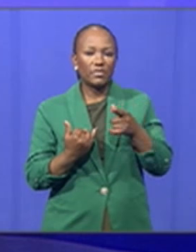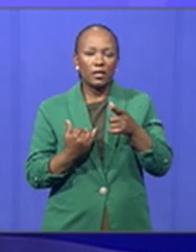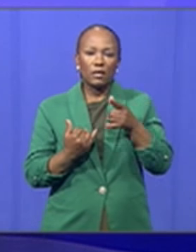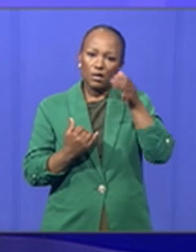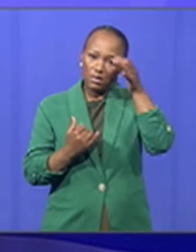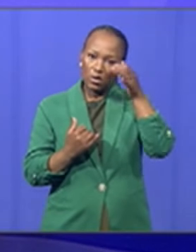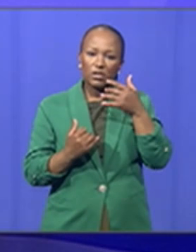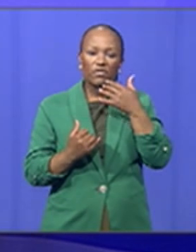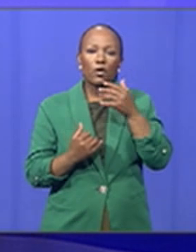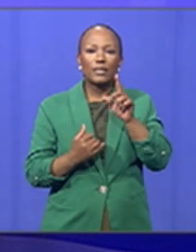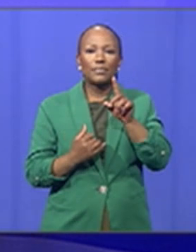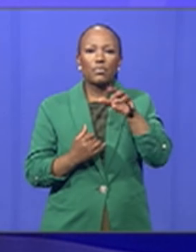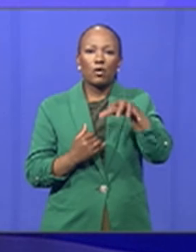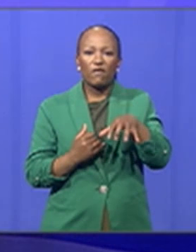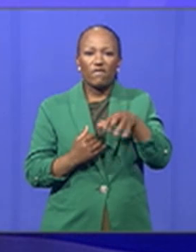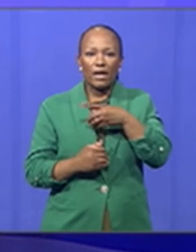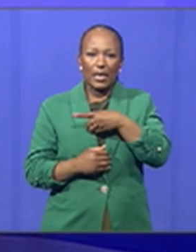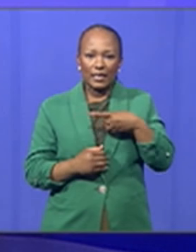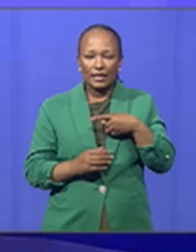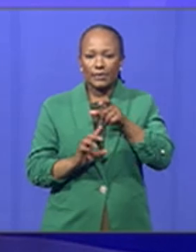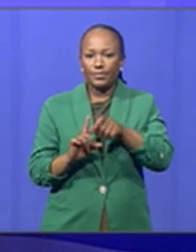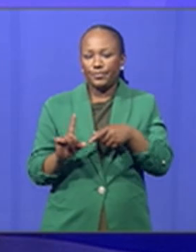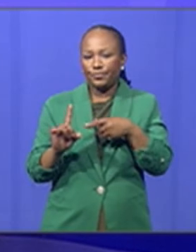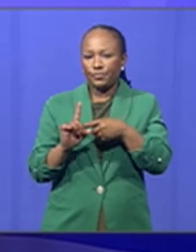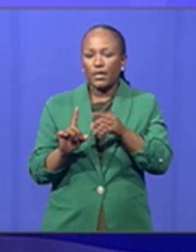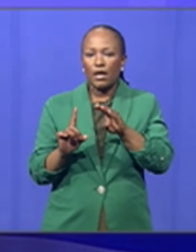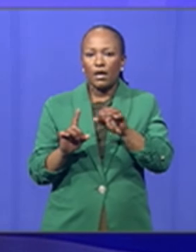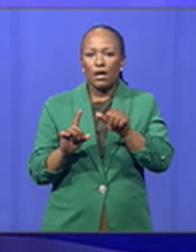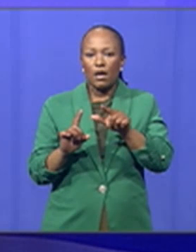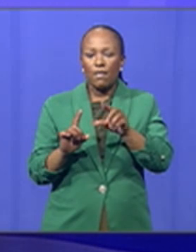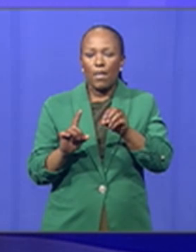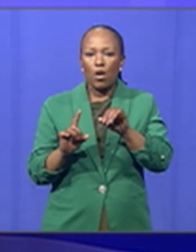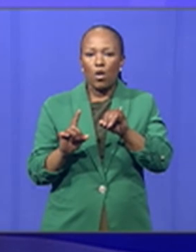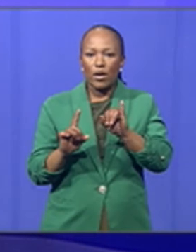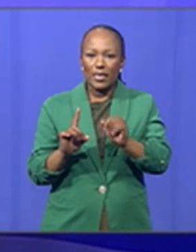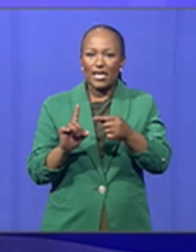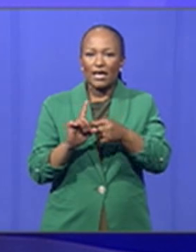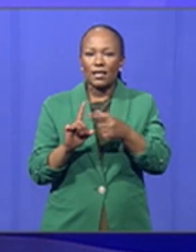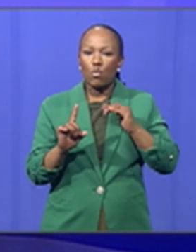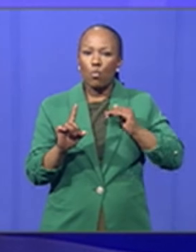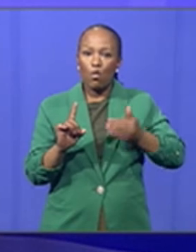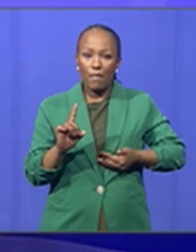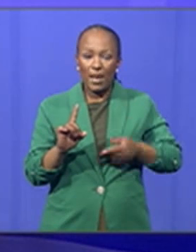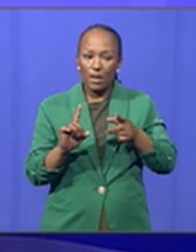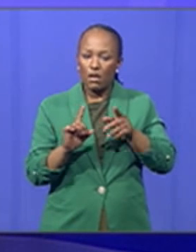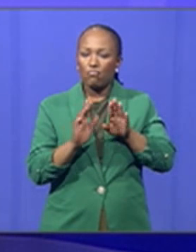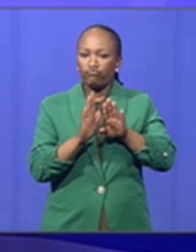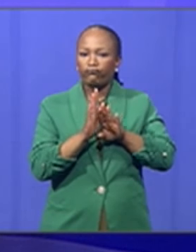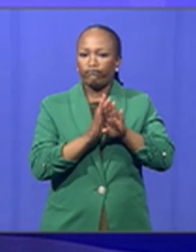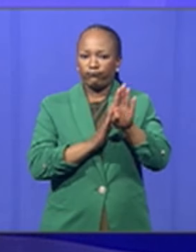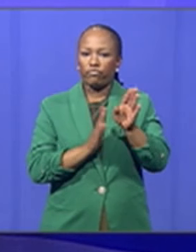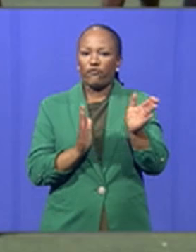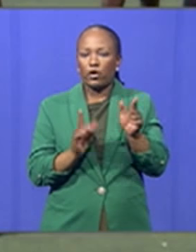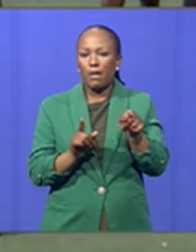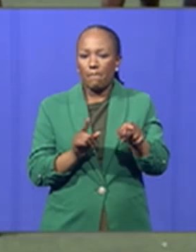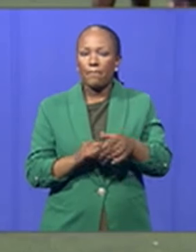Ladies Jabulile Baloi o dumela gore papadi ya kgwele ya basadi ka nageng e gatetše pele.